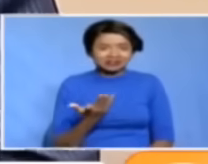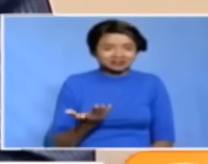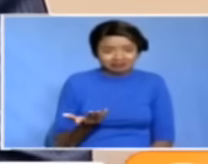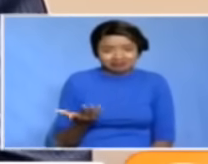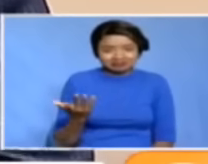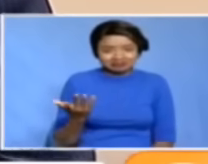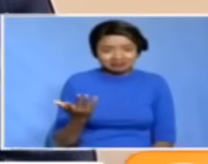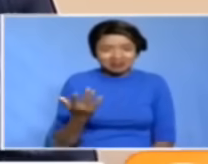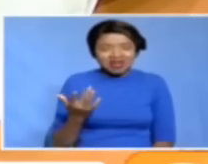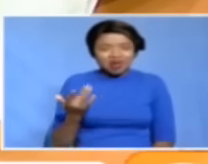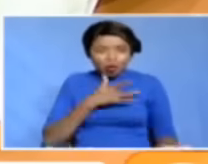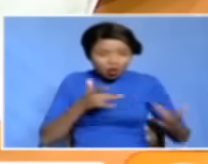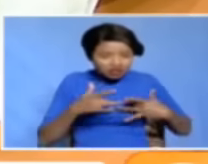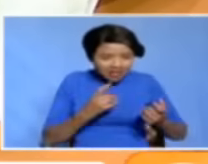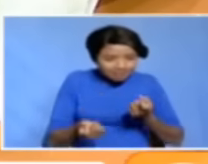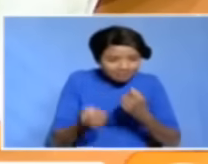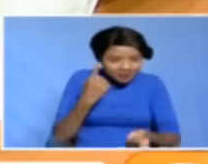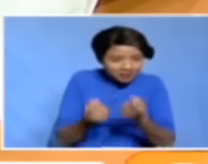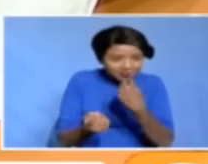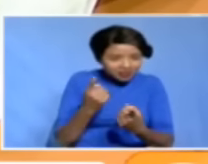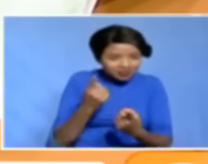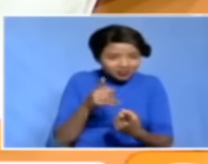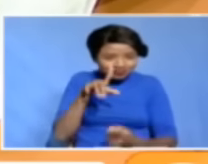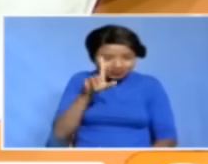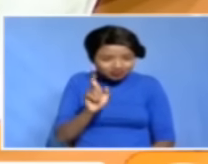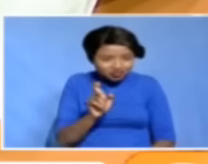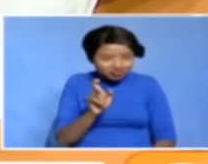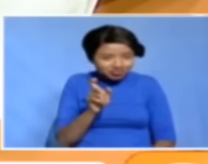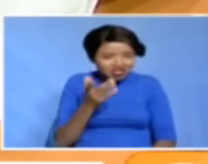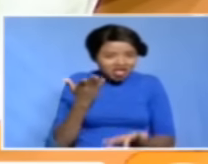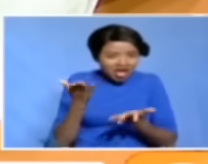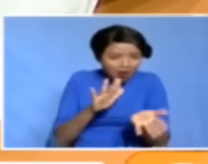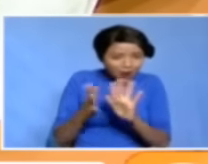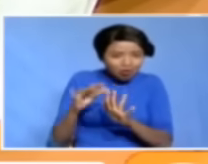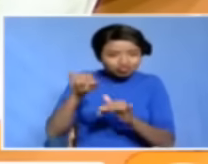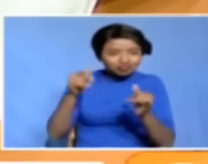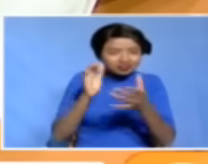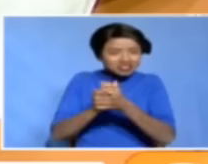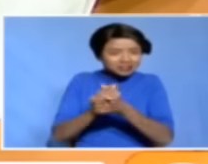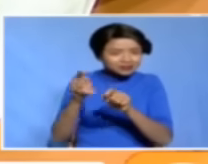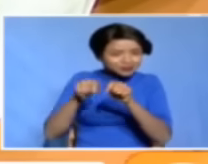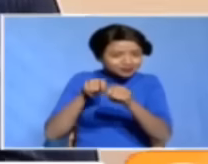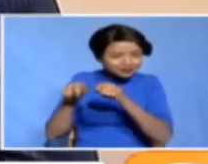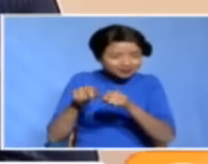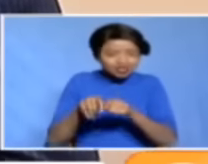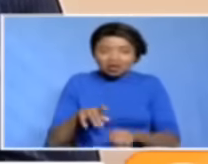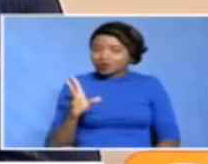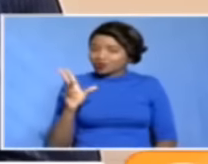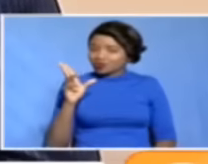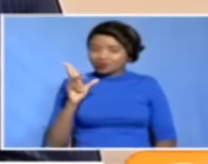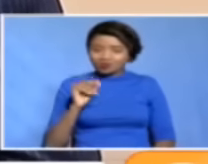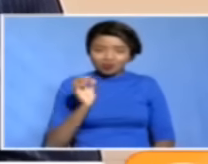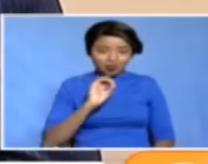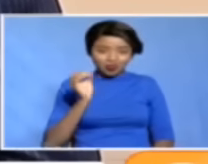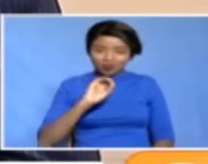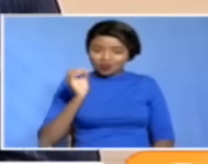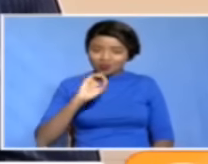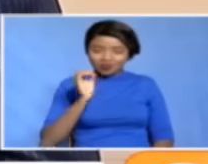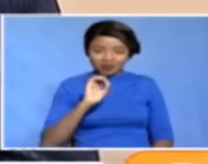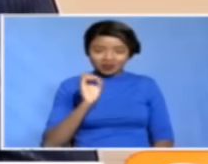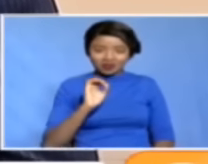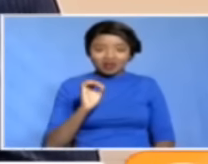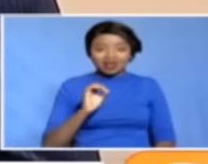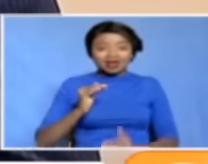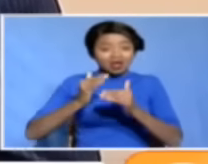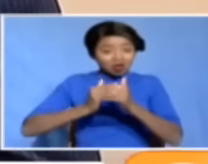raised in the way the leadership of Jubilee in the National Assembly, the Senate has been conducted? No. What we have also raised in that meeting is that